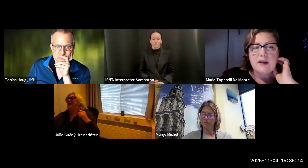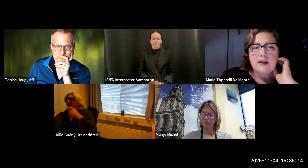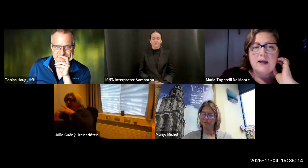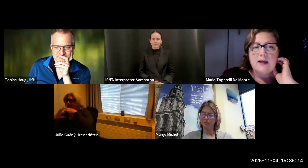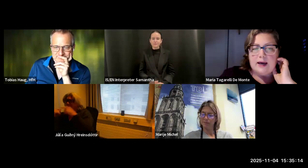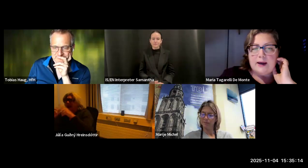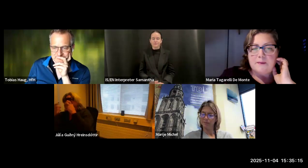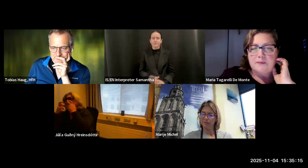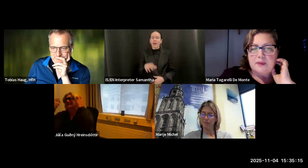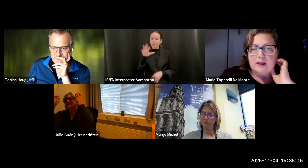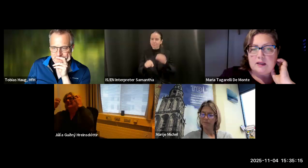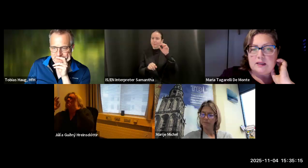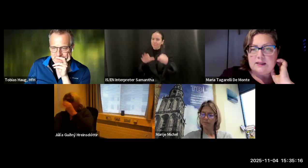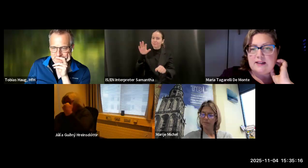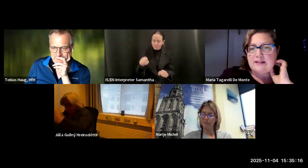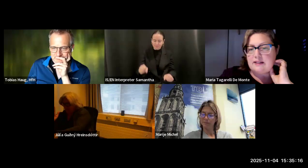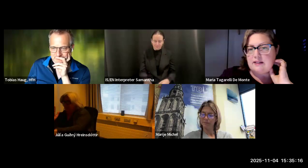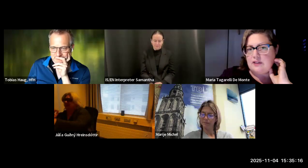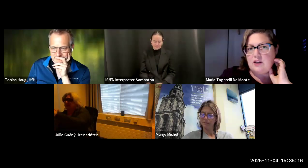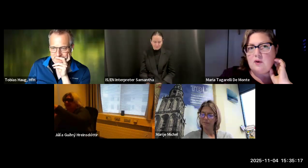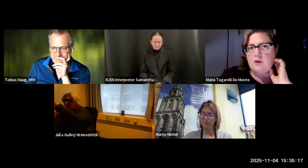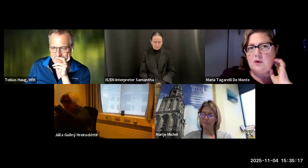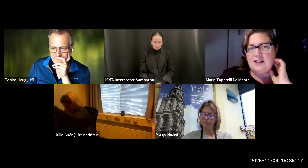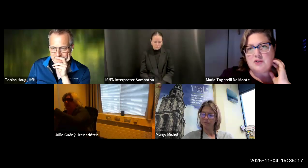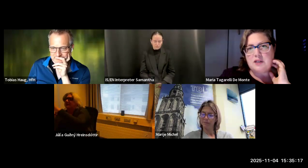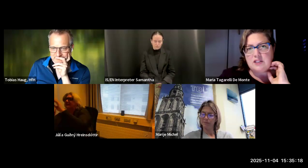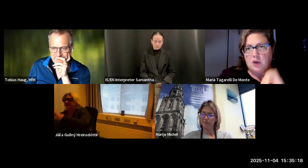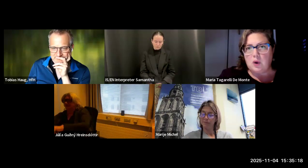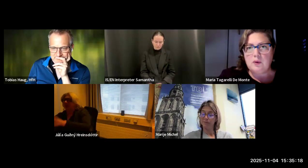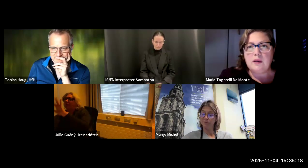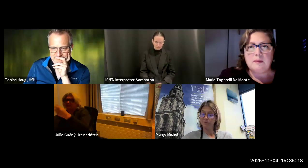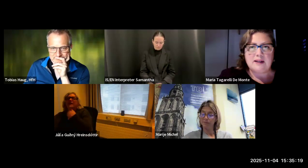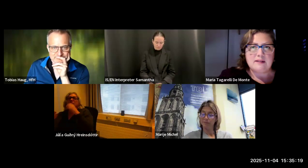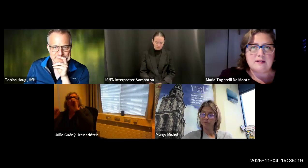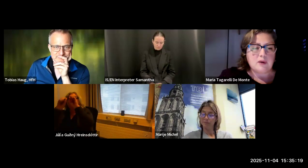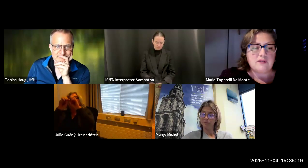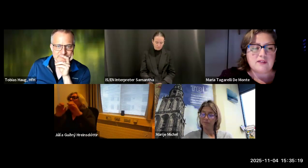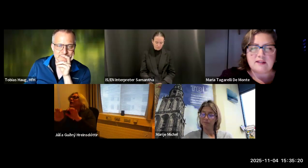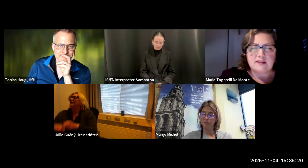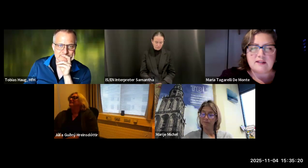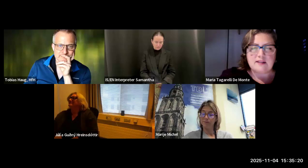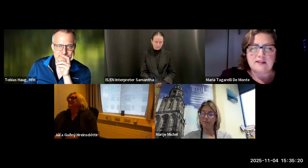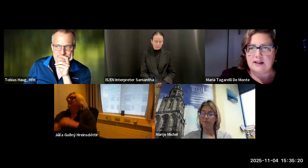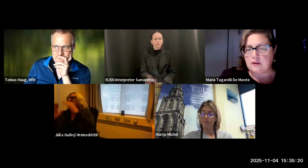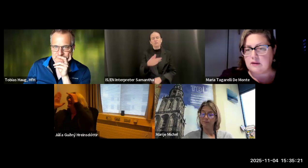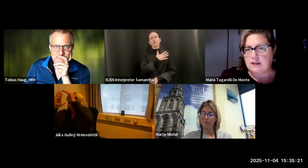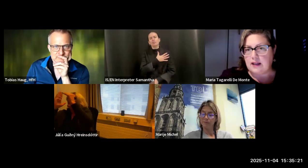forth. Um, this video is naturally slow because it's one of